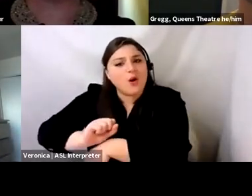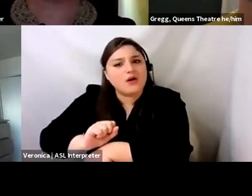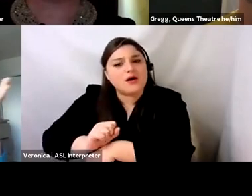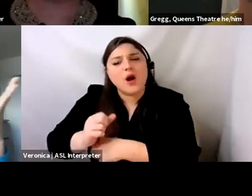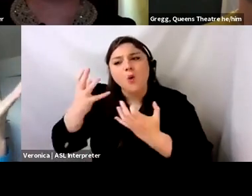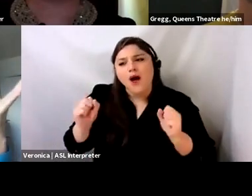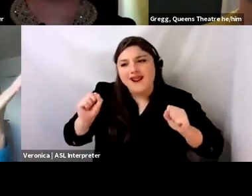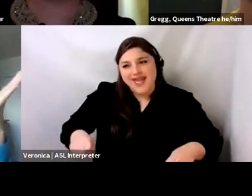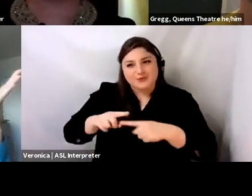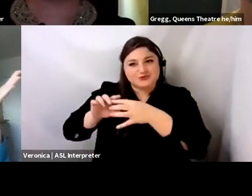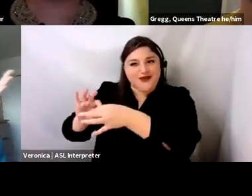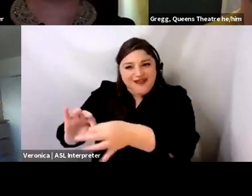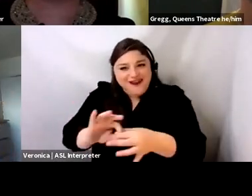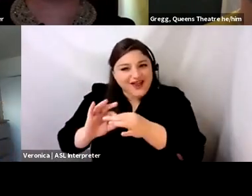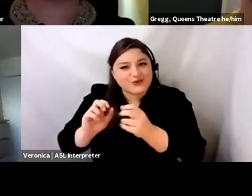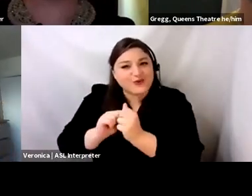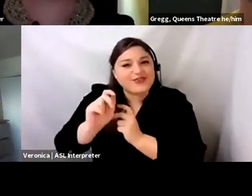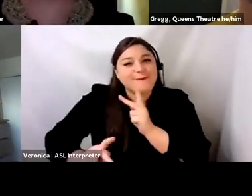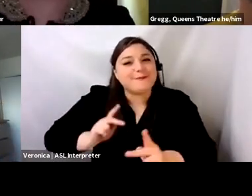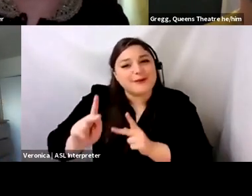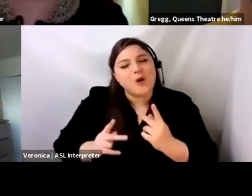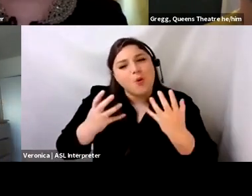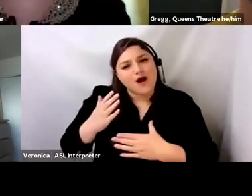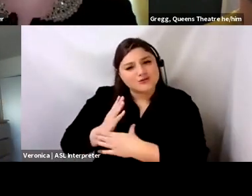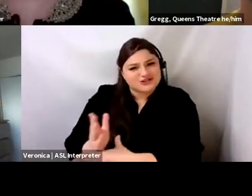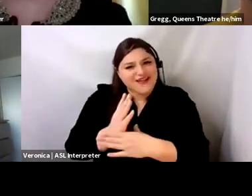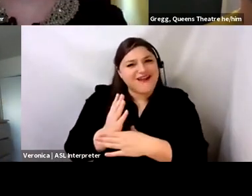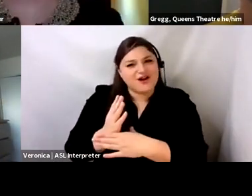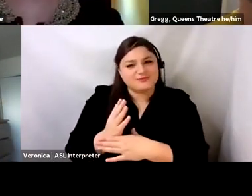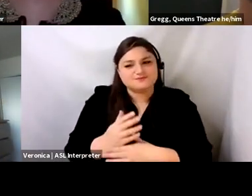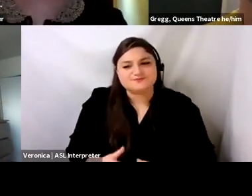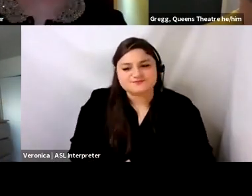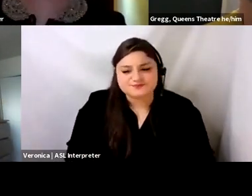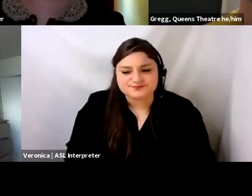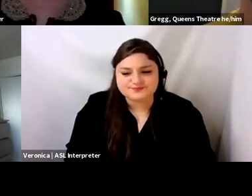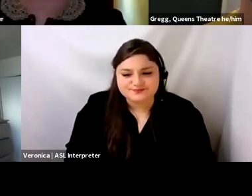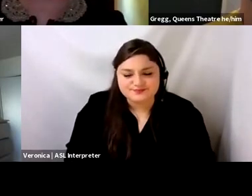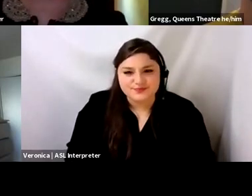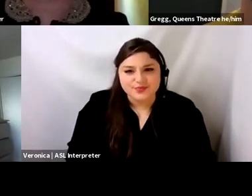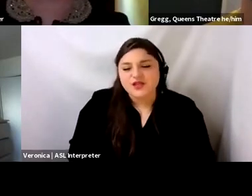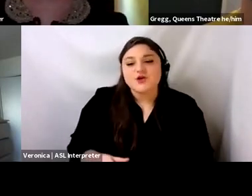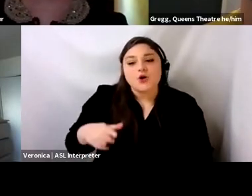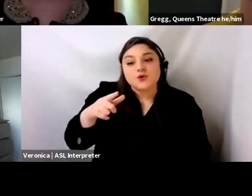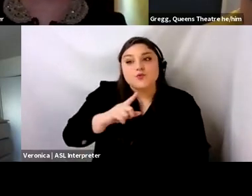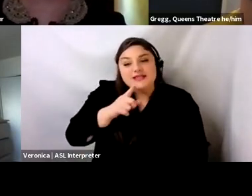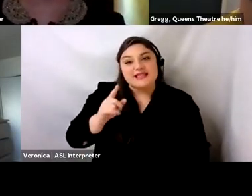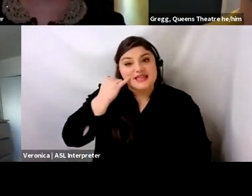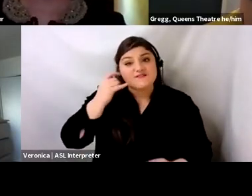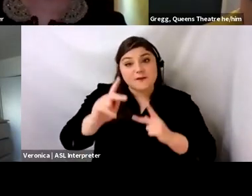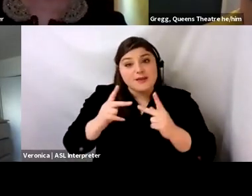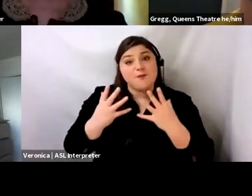That's all, all can be, that's is not, not relegate to the computer screens. It's relegate to how you connect. So